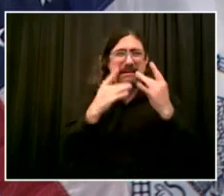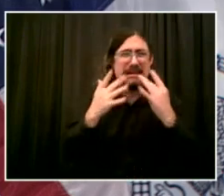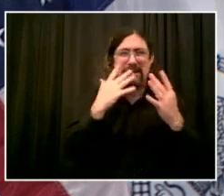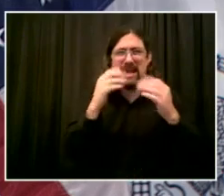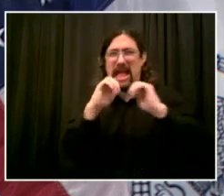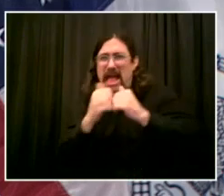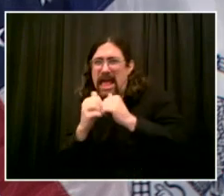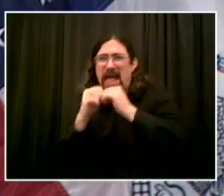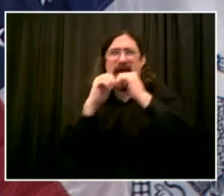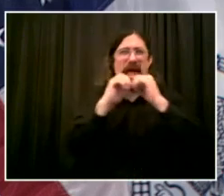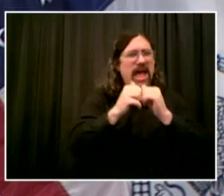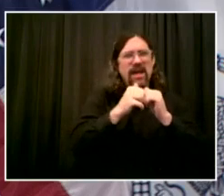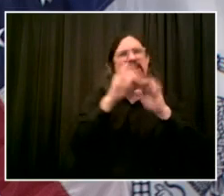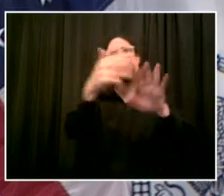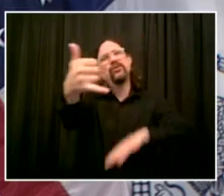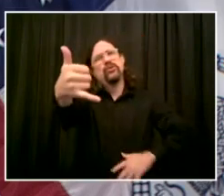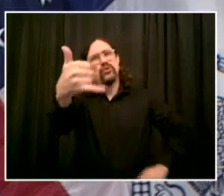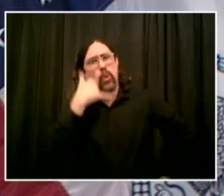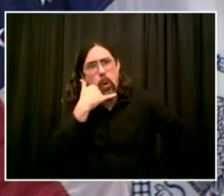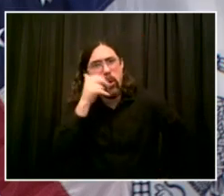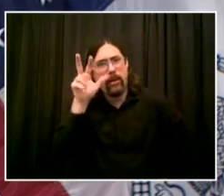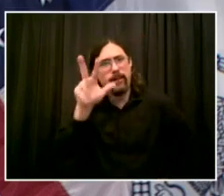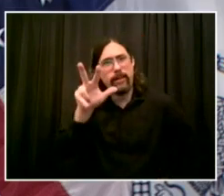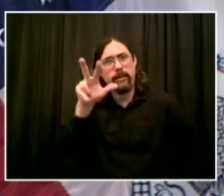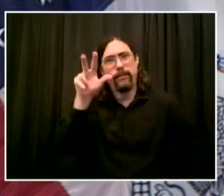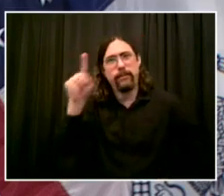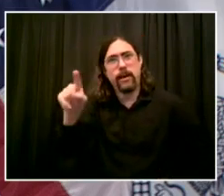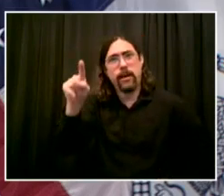because we want to get these problems fixed.